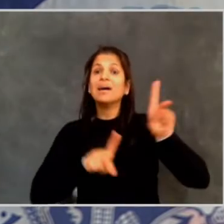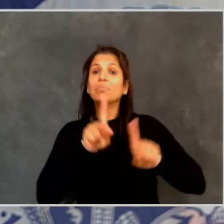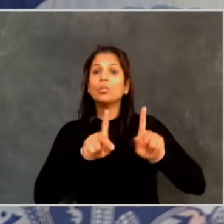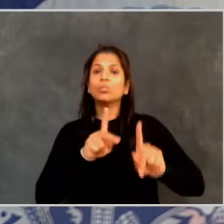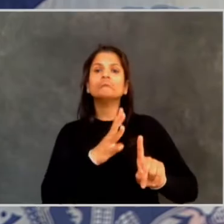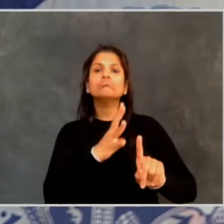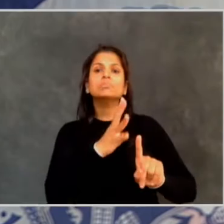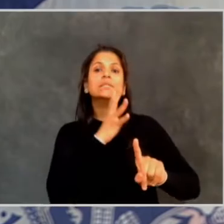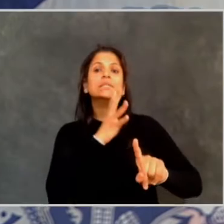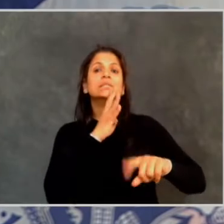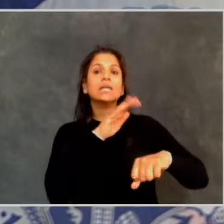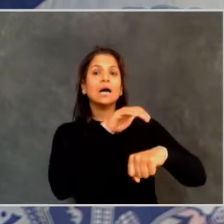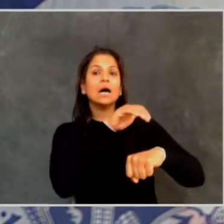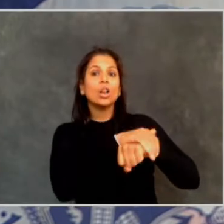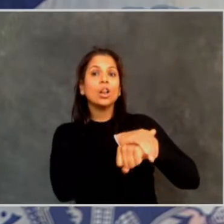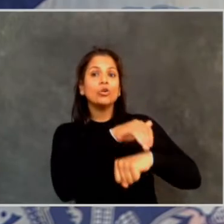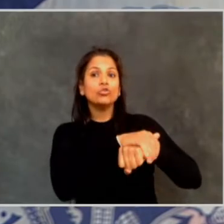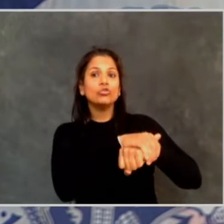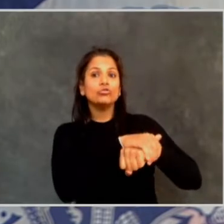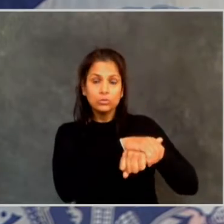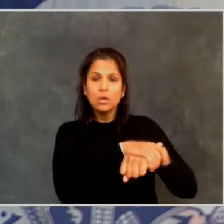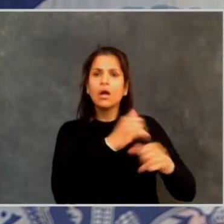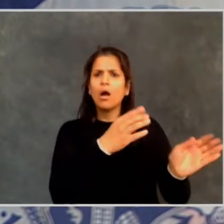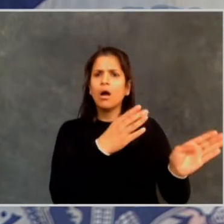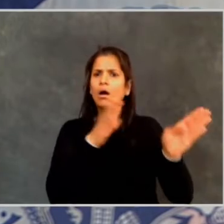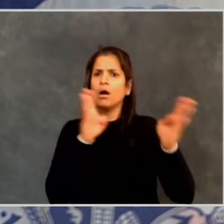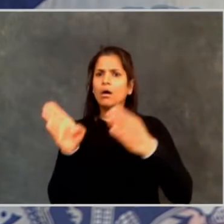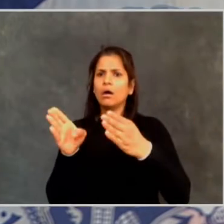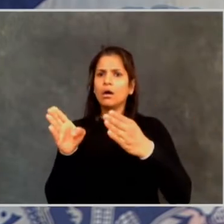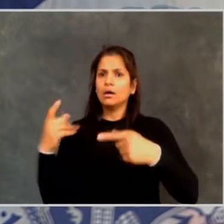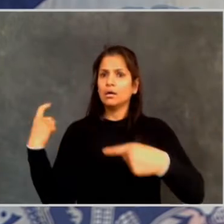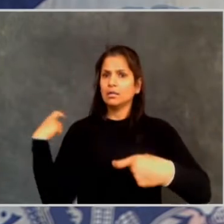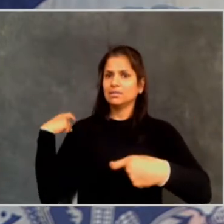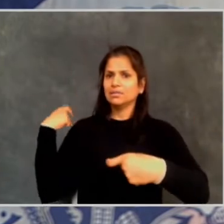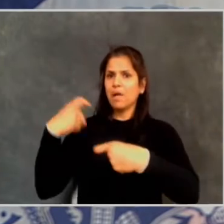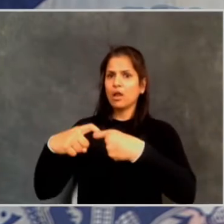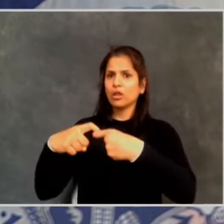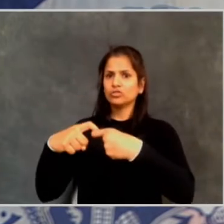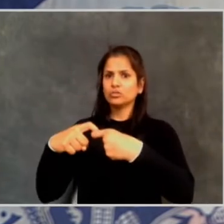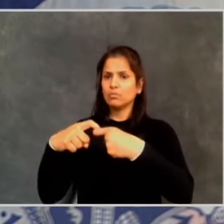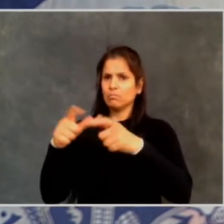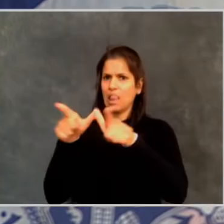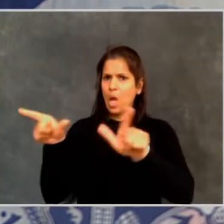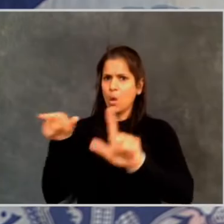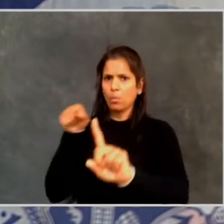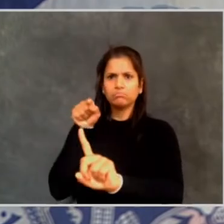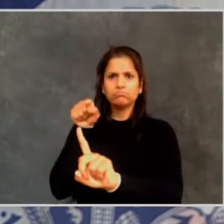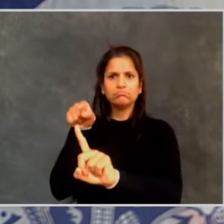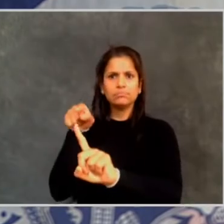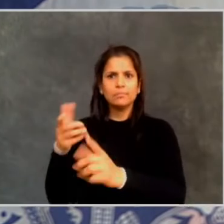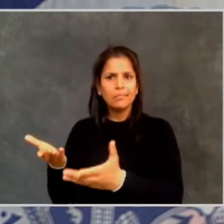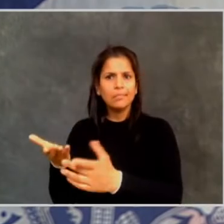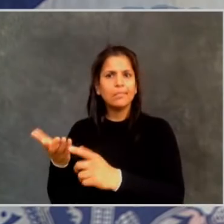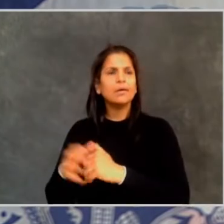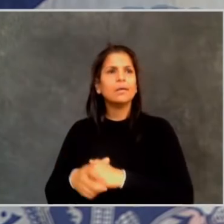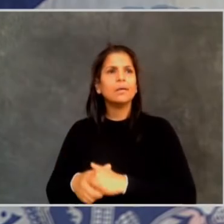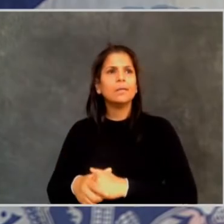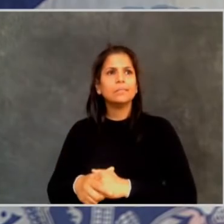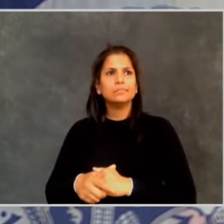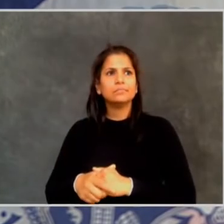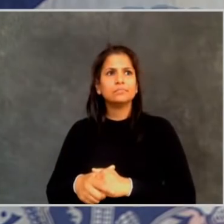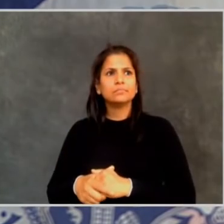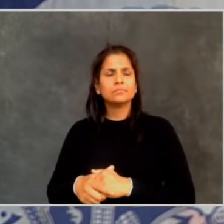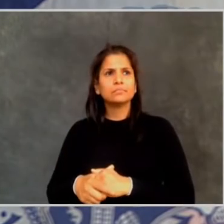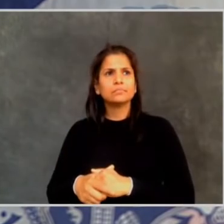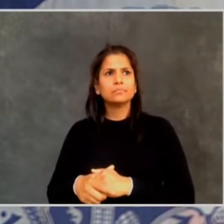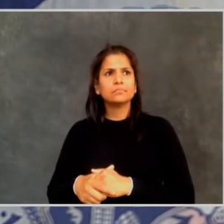those communities. And then I have two questions for you, if I may. Okay, wait, Gloria, I need you to tighten that up a little bit just because we're trying to have a same